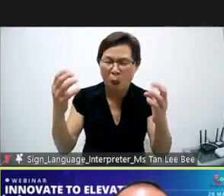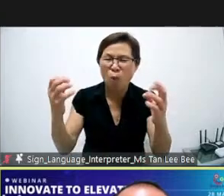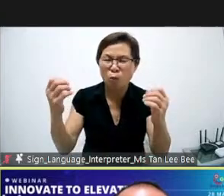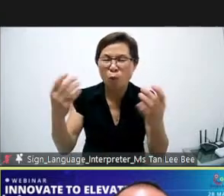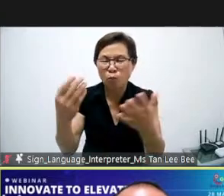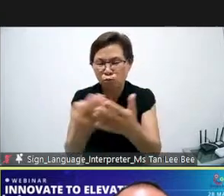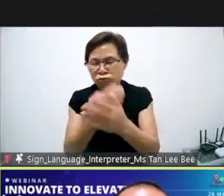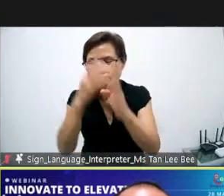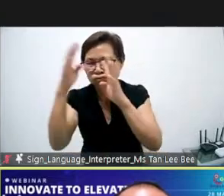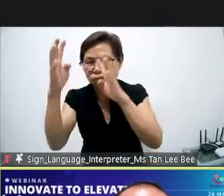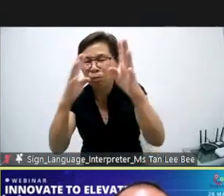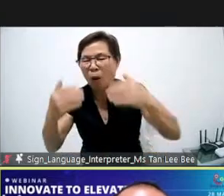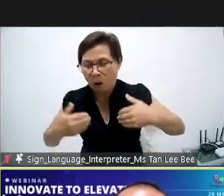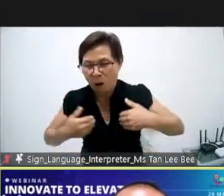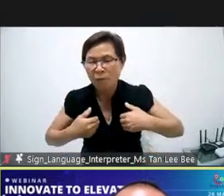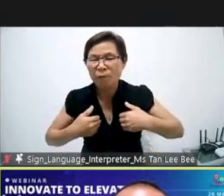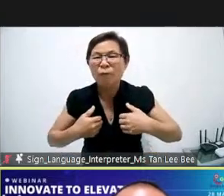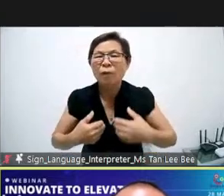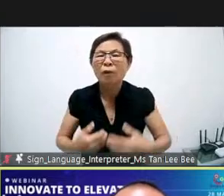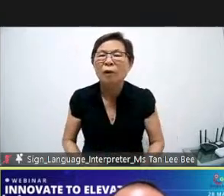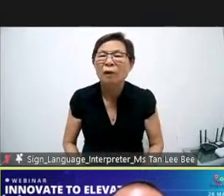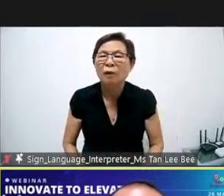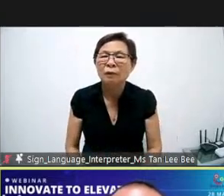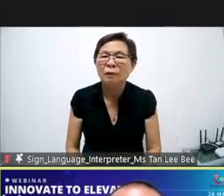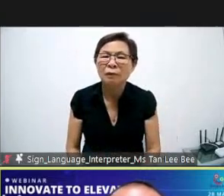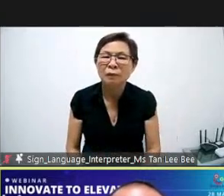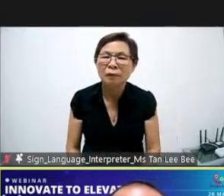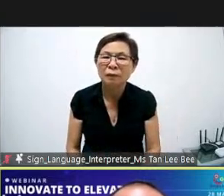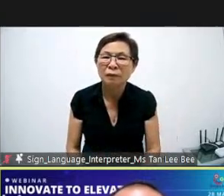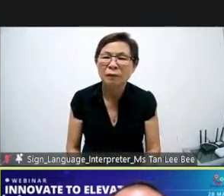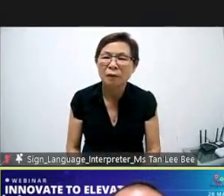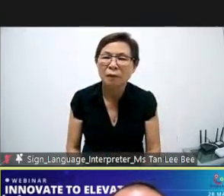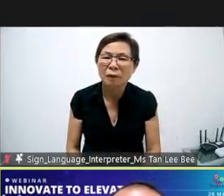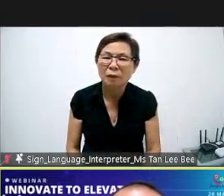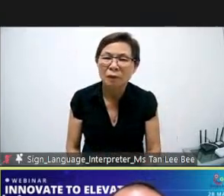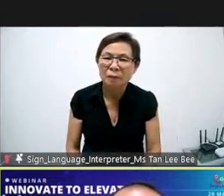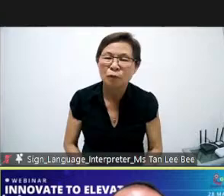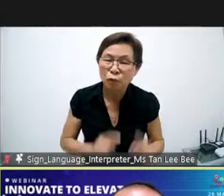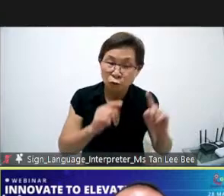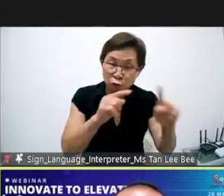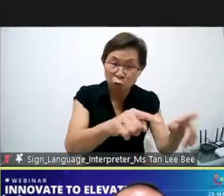product regarding to the stand. Stand meaning is